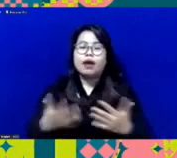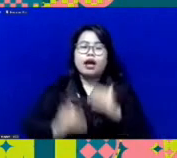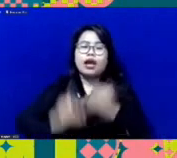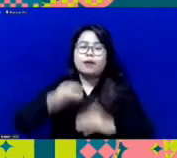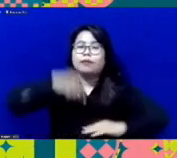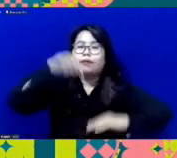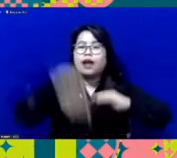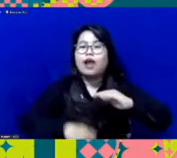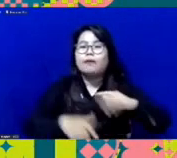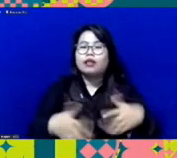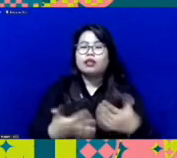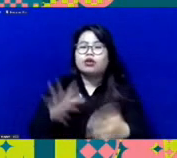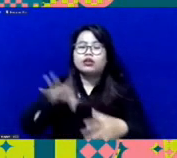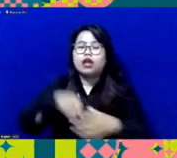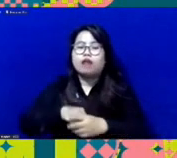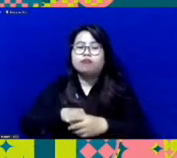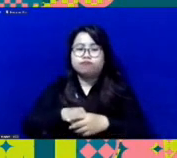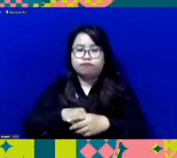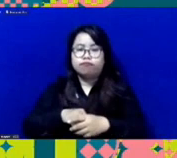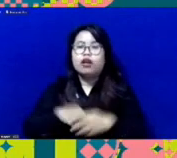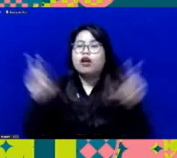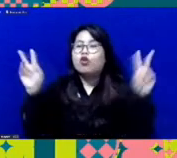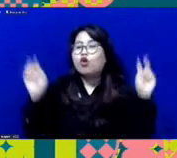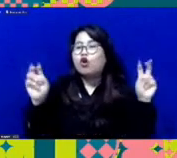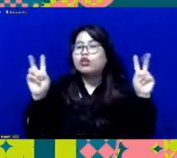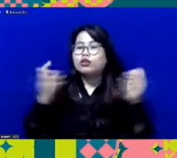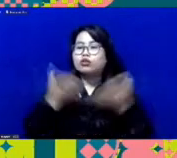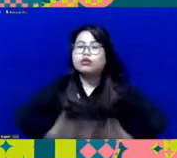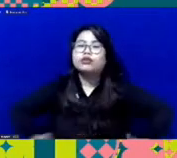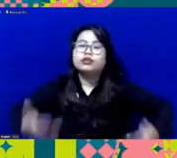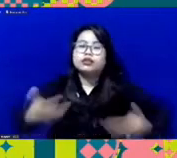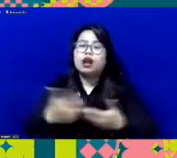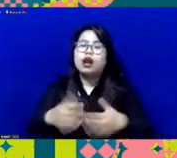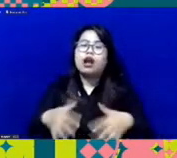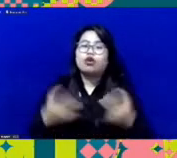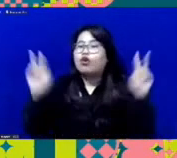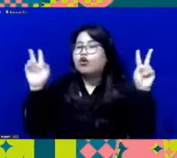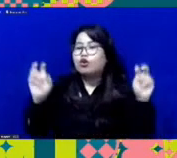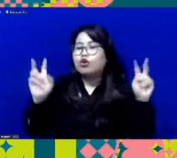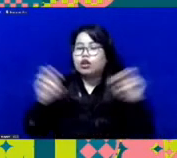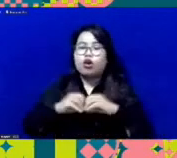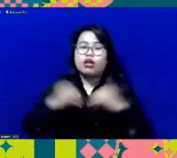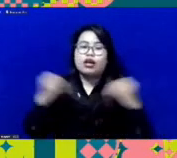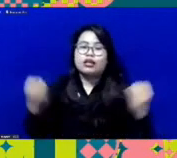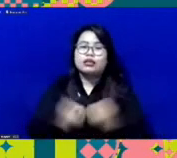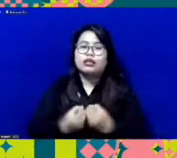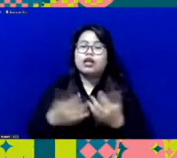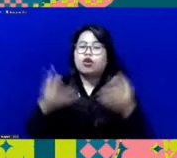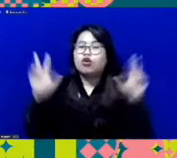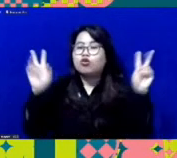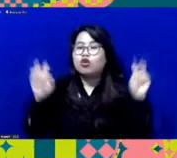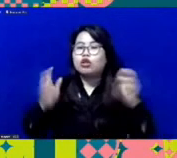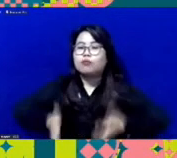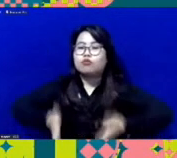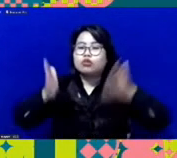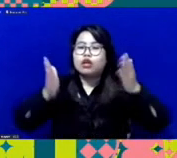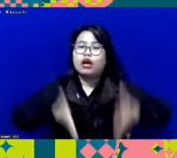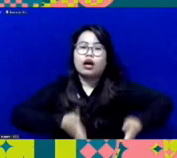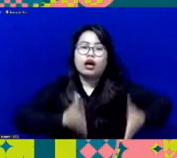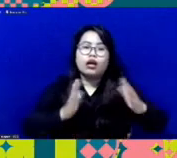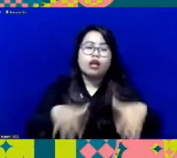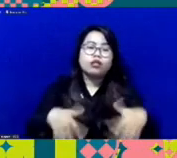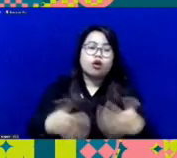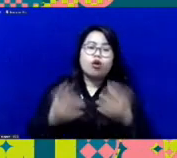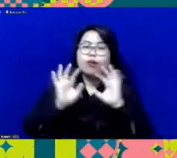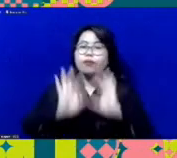context, in a corporation context, in an organization context, when you have a lot of moral dilemma, a lot of business judgment, a lot of social judgment